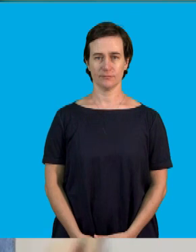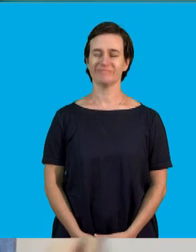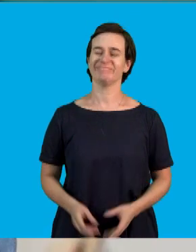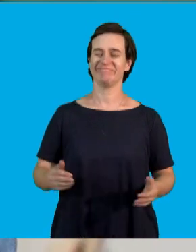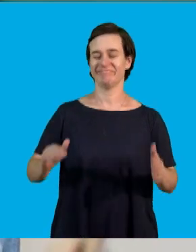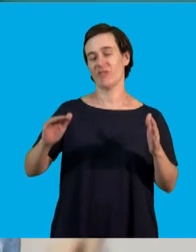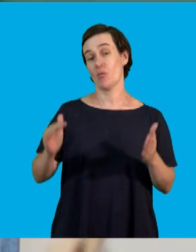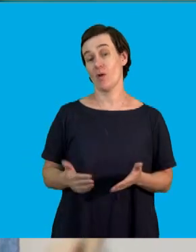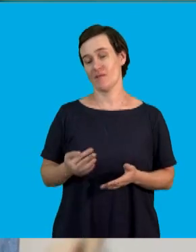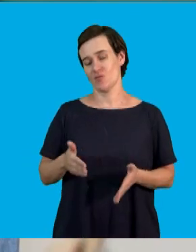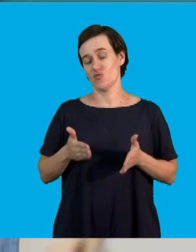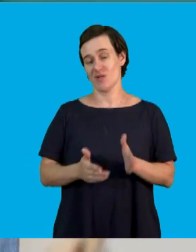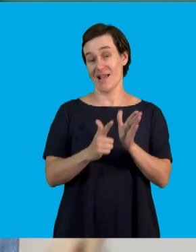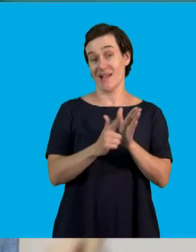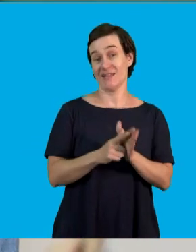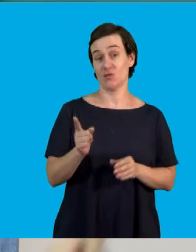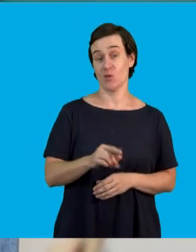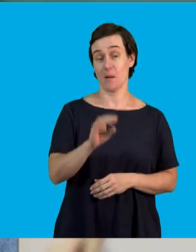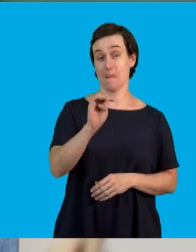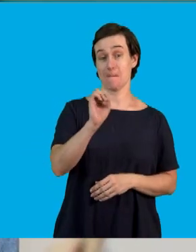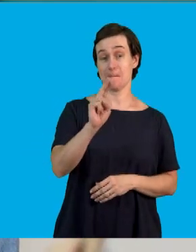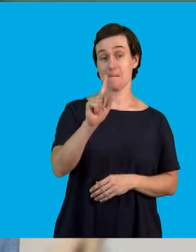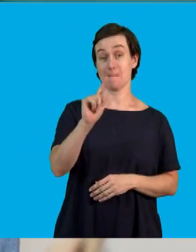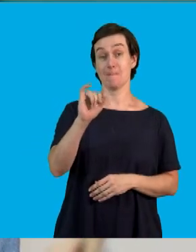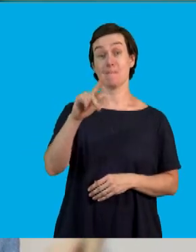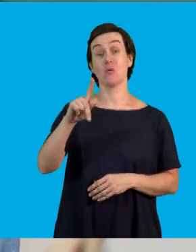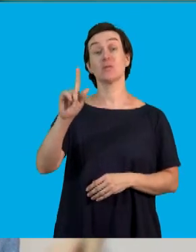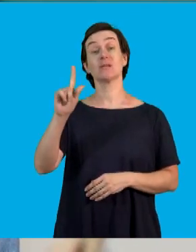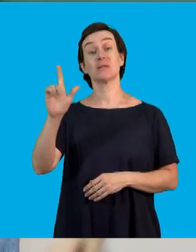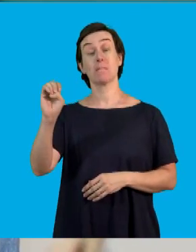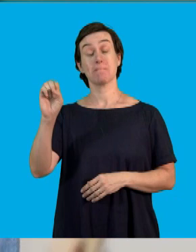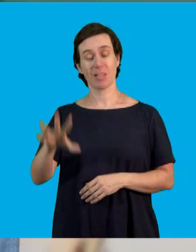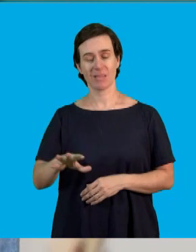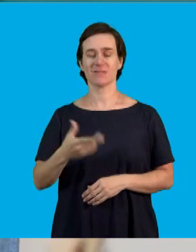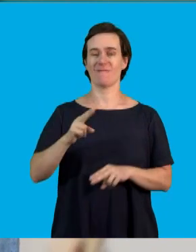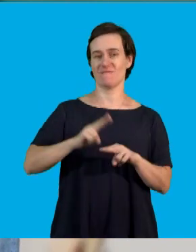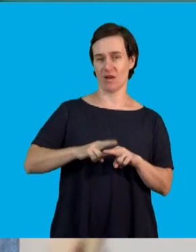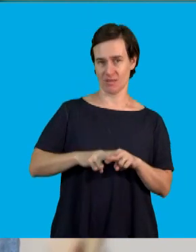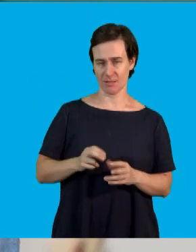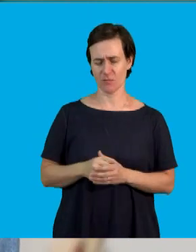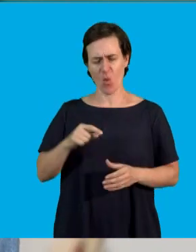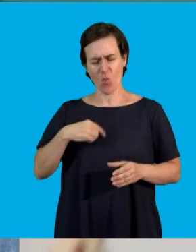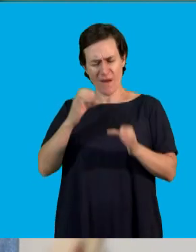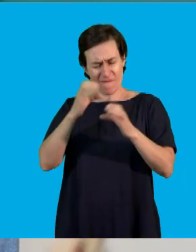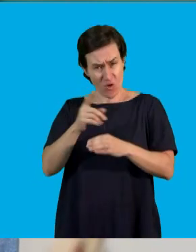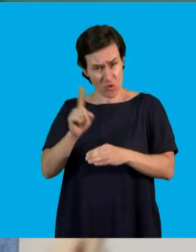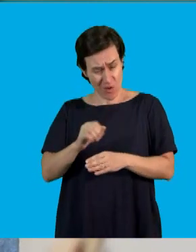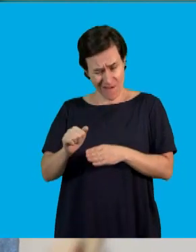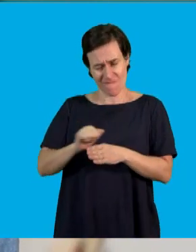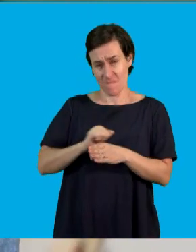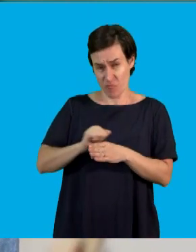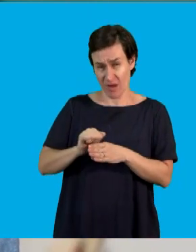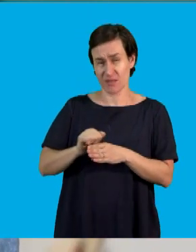Welcome learners to today's lesson of multiples and factors, where today we are going to be focusing on practice and